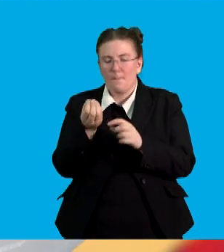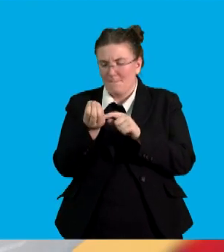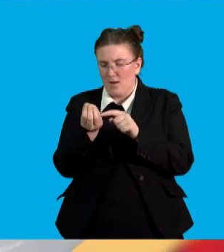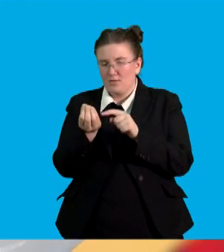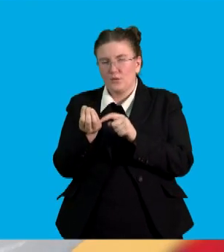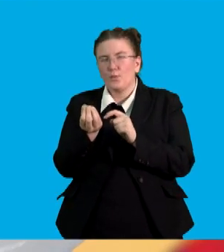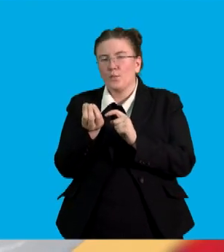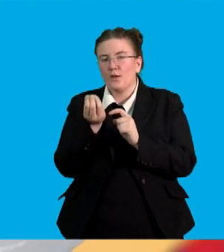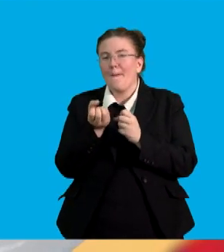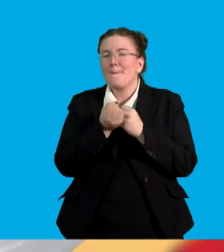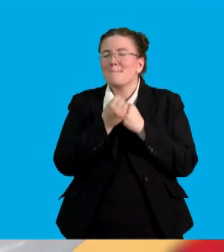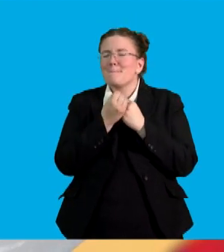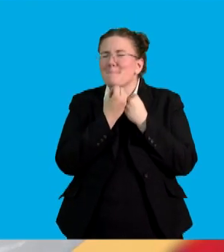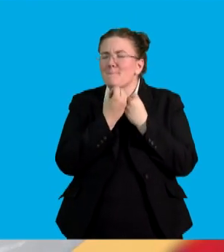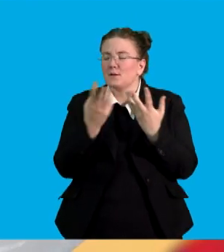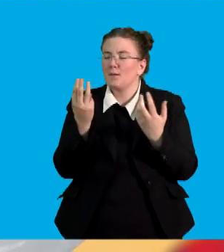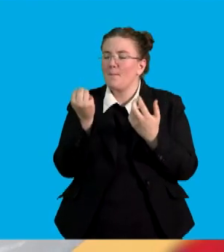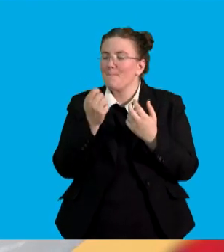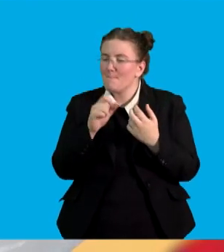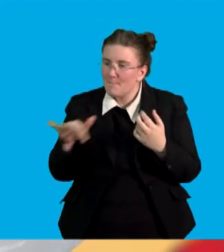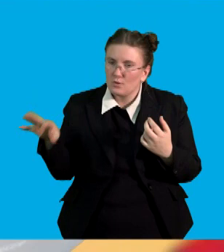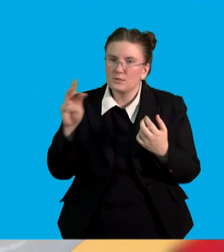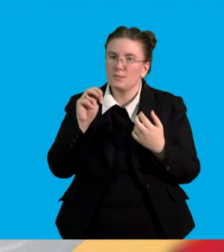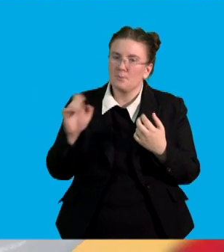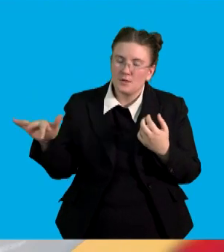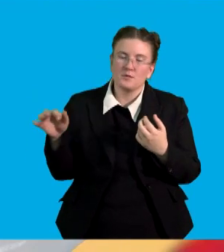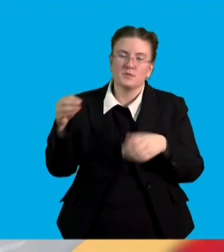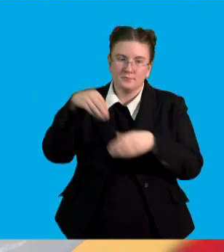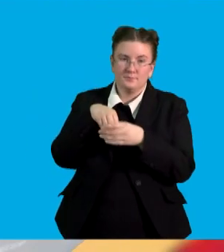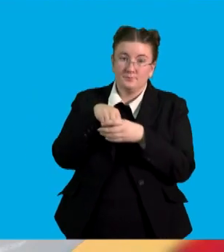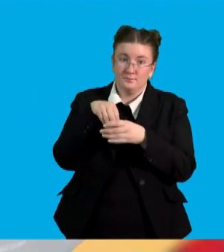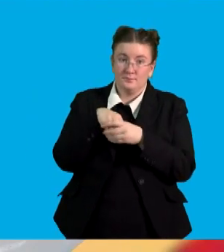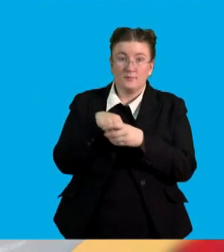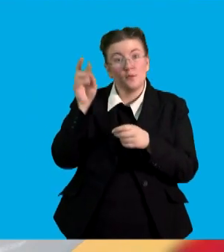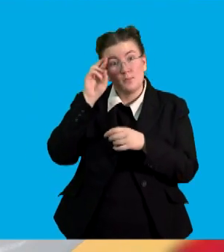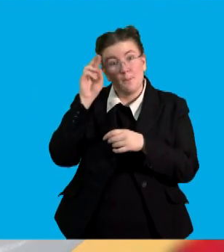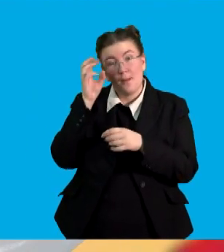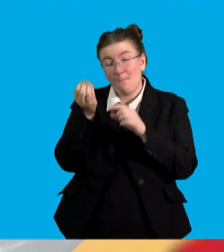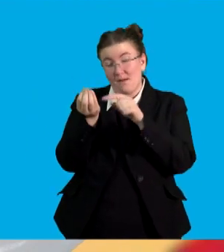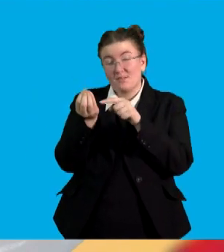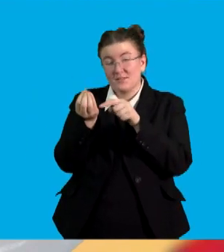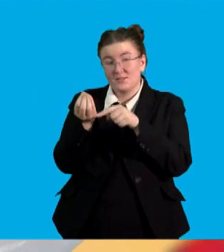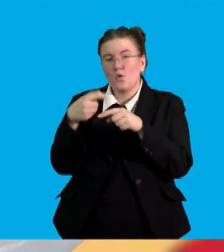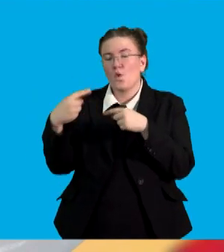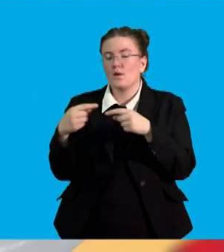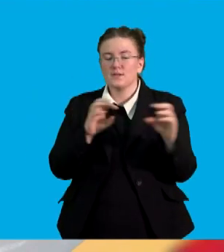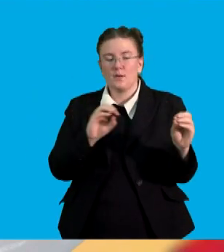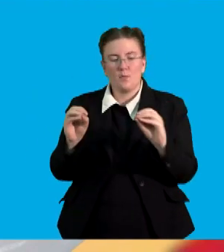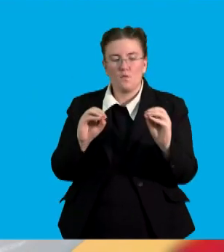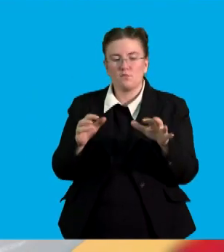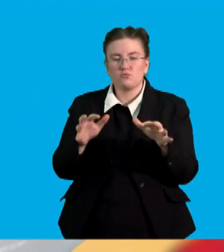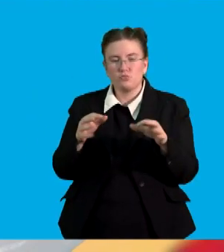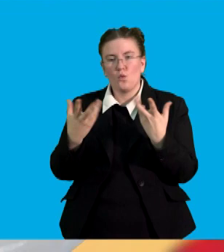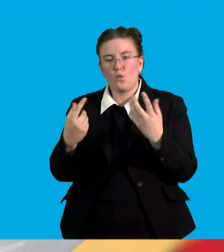think of or that we can see has millions and millions of particles within it. And remember that those particles are always in a constant